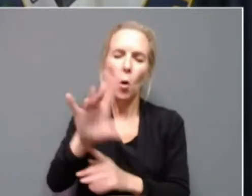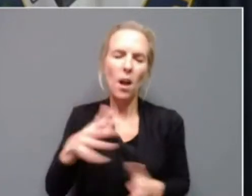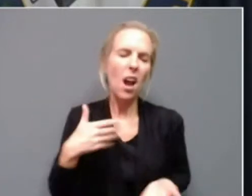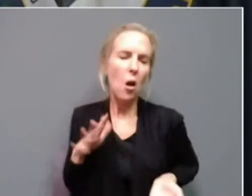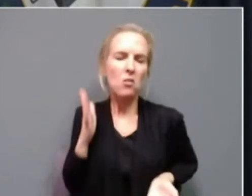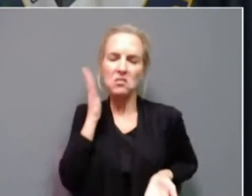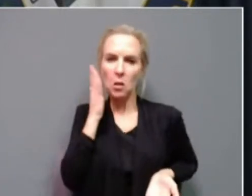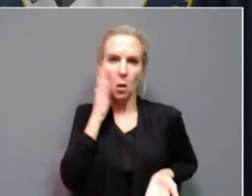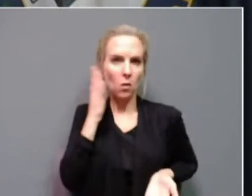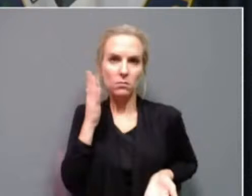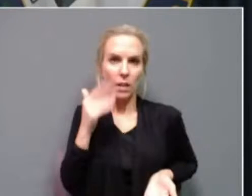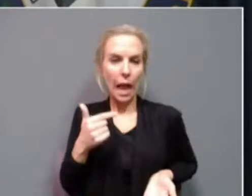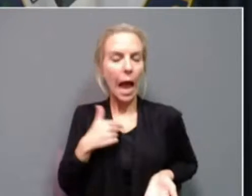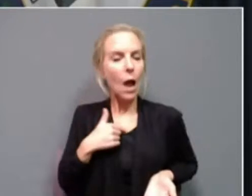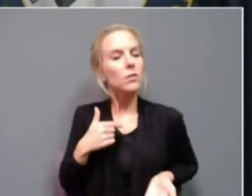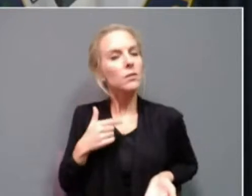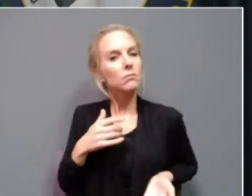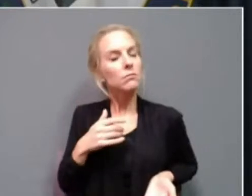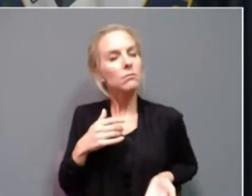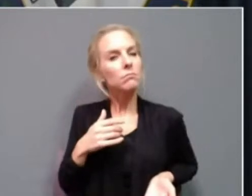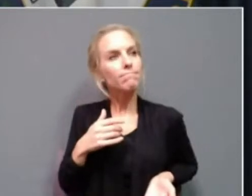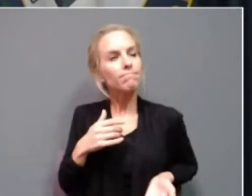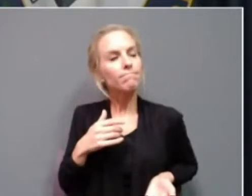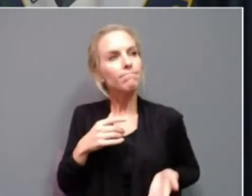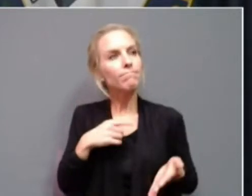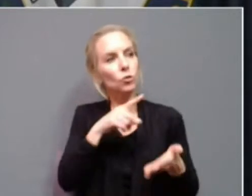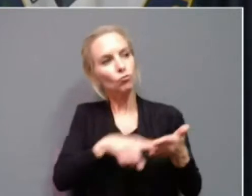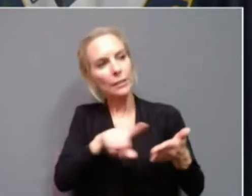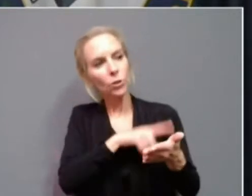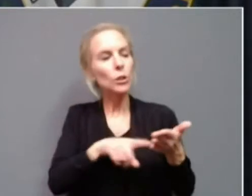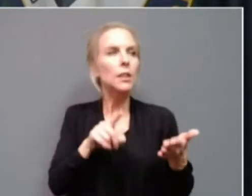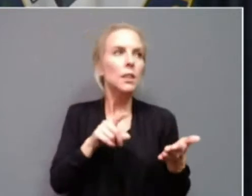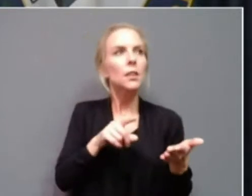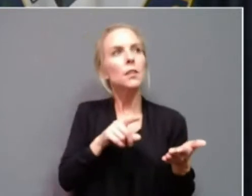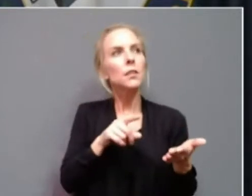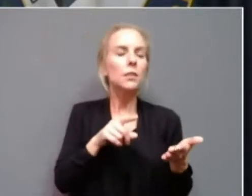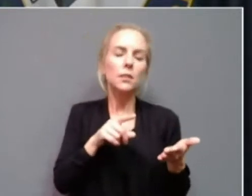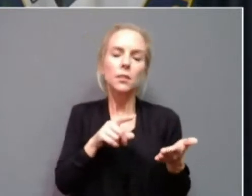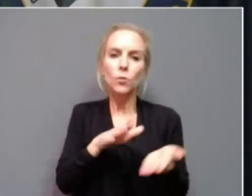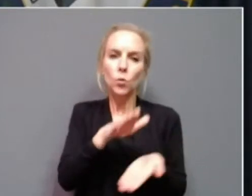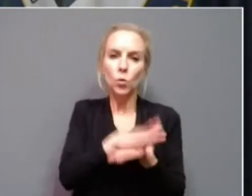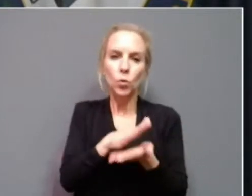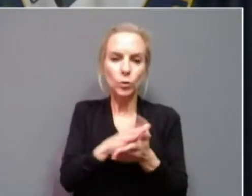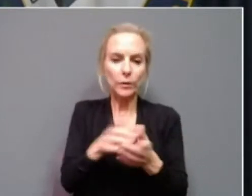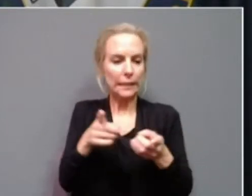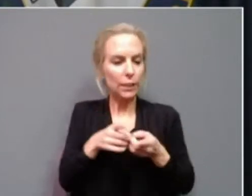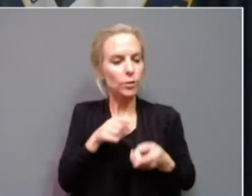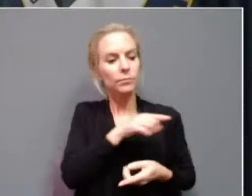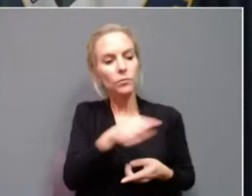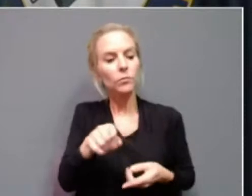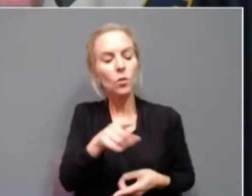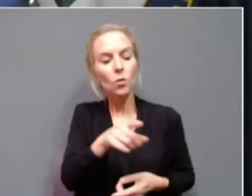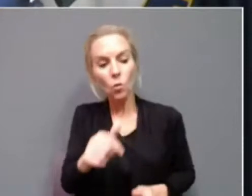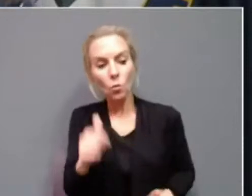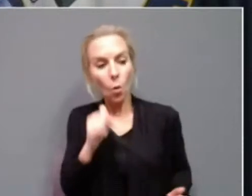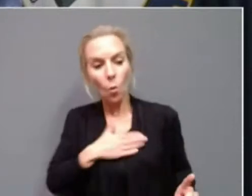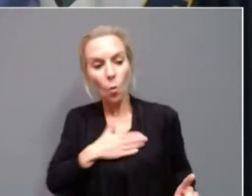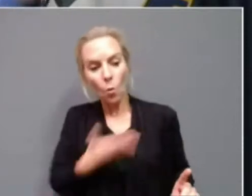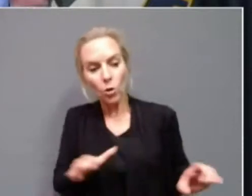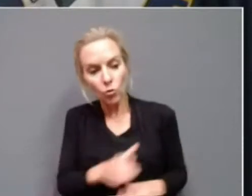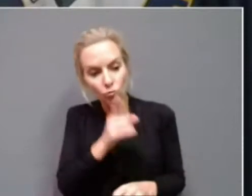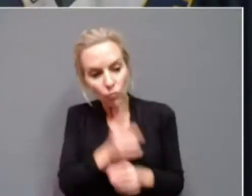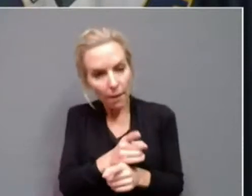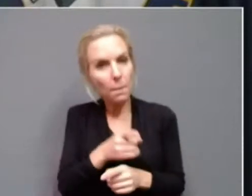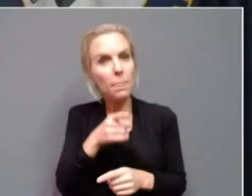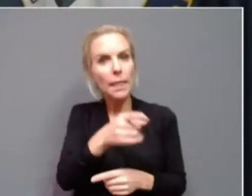was critical of and I still am, of school districts that weren't willing to do the right thing. Now they got an